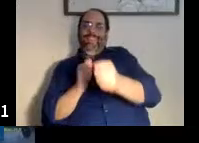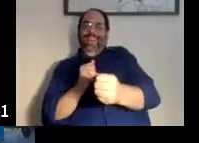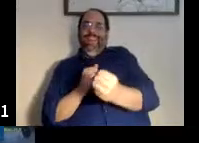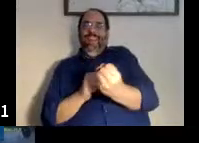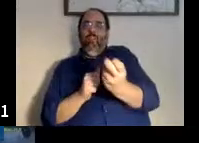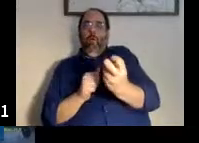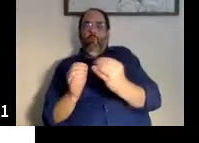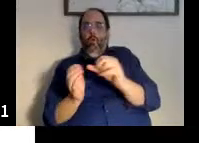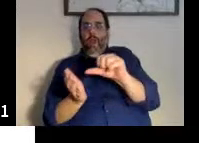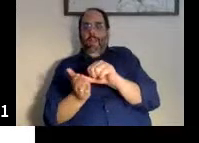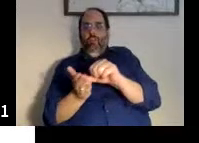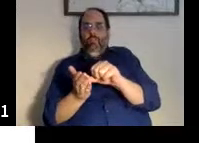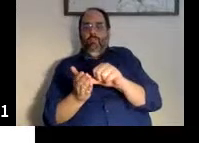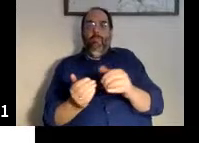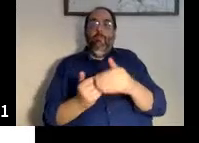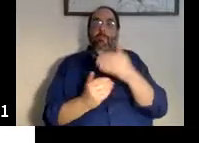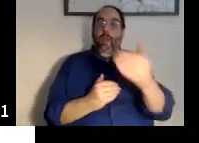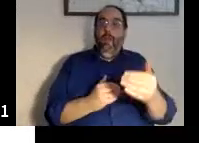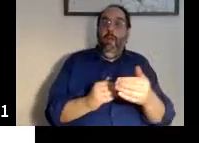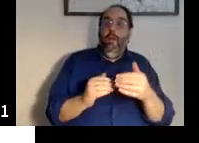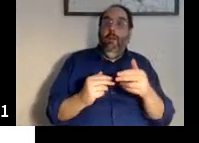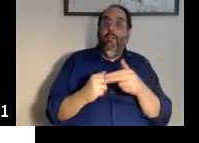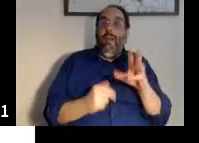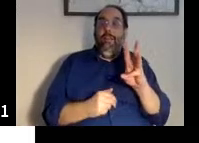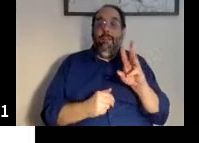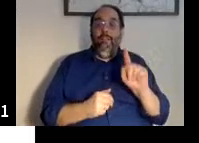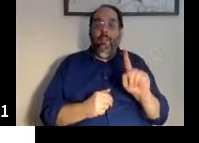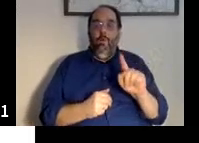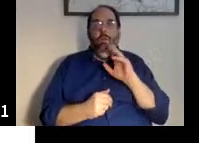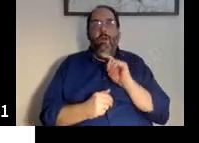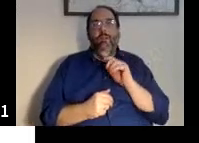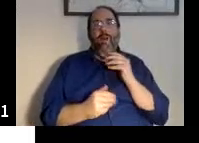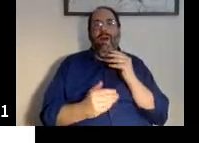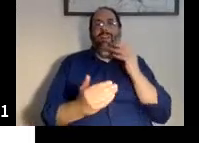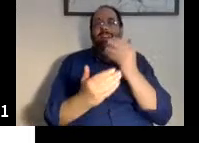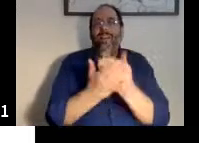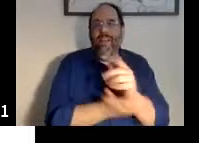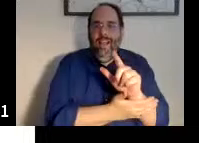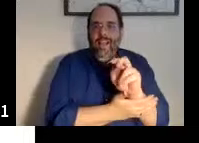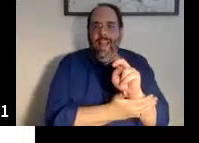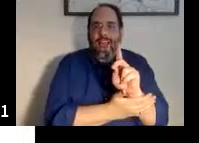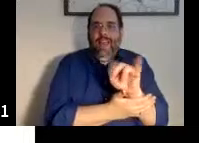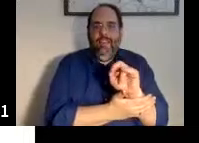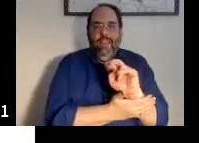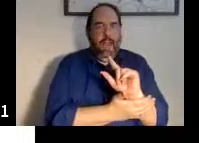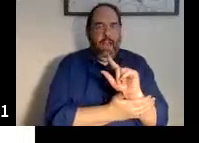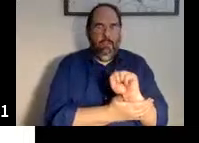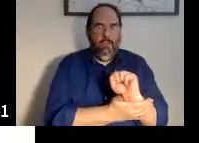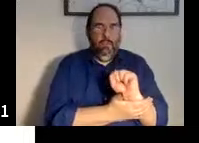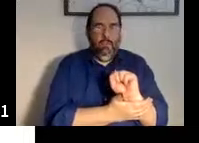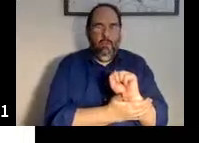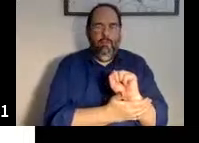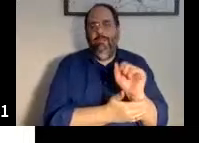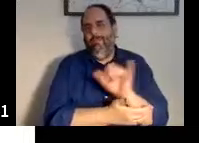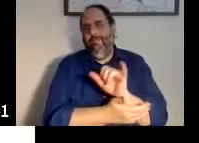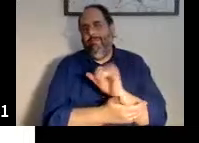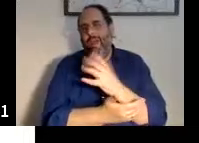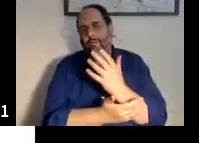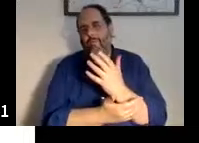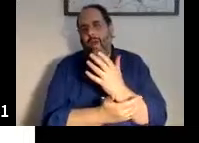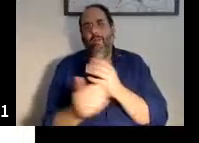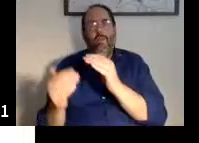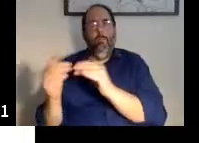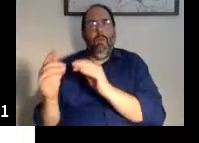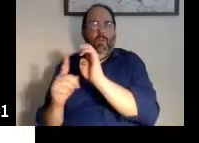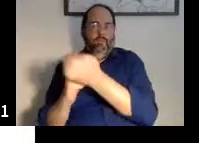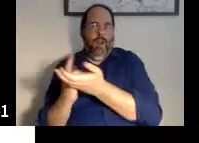inches. I'm moving on to slide 61 that talks about the landings on an elevated accessible route. It's similar to what you find in the built